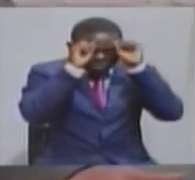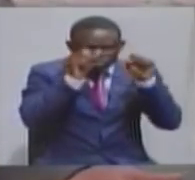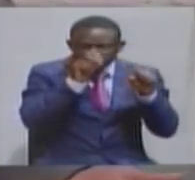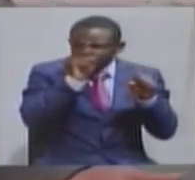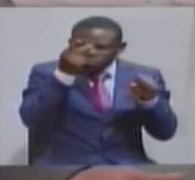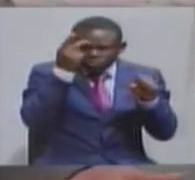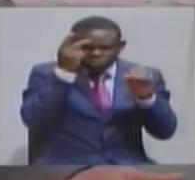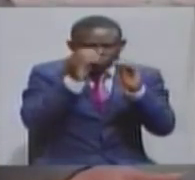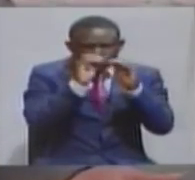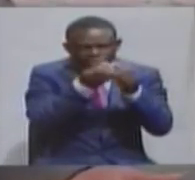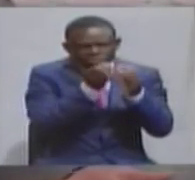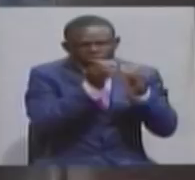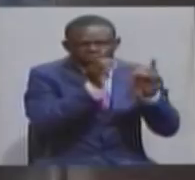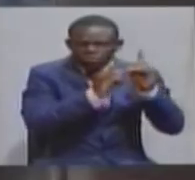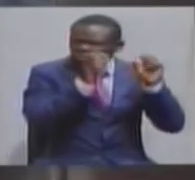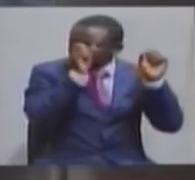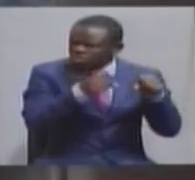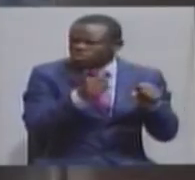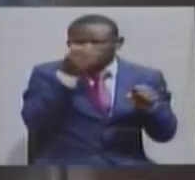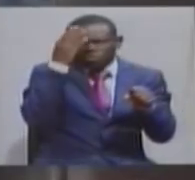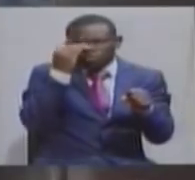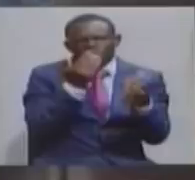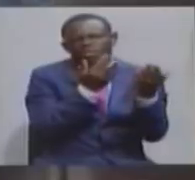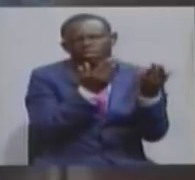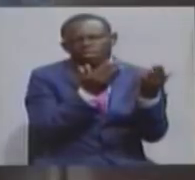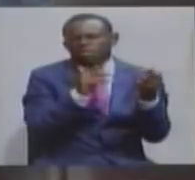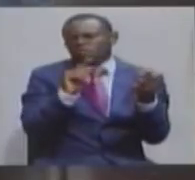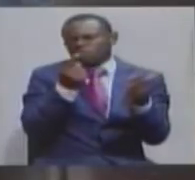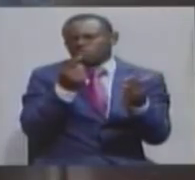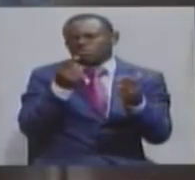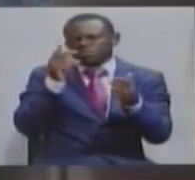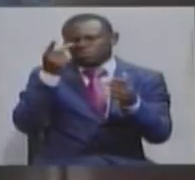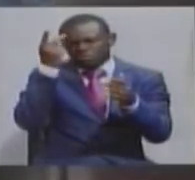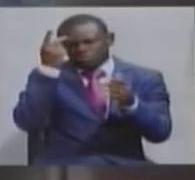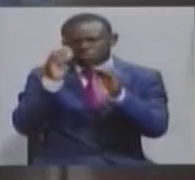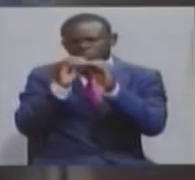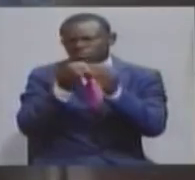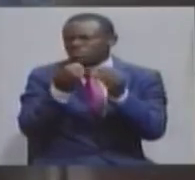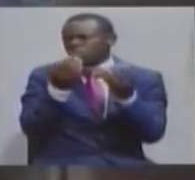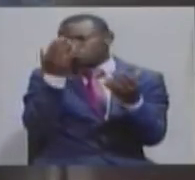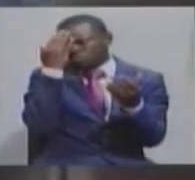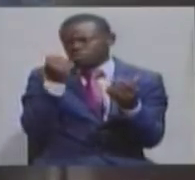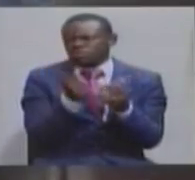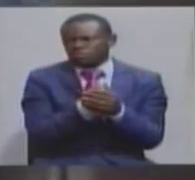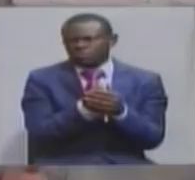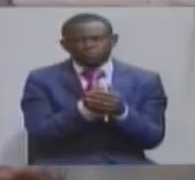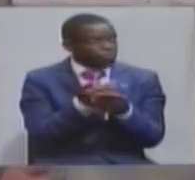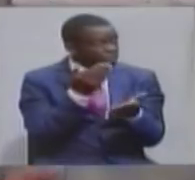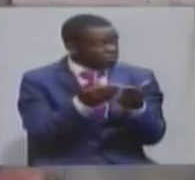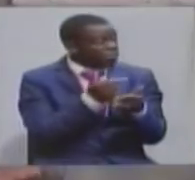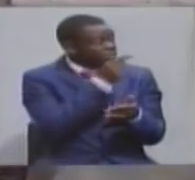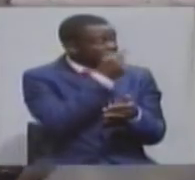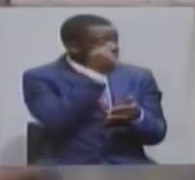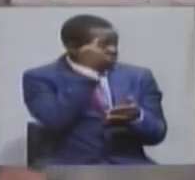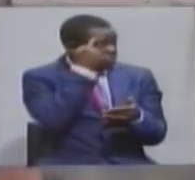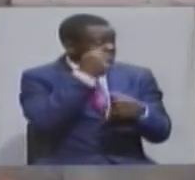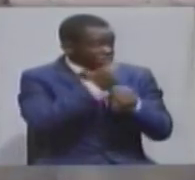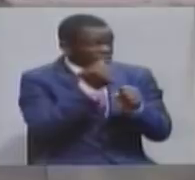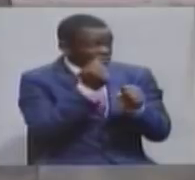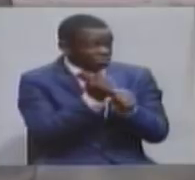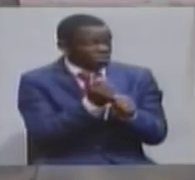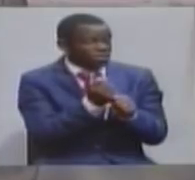about? Are you creating to talk about two parallel dialogue processes? We are not creating any parallel dialogue.